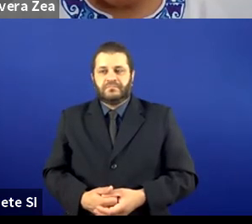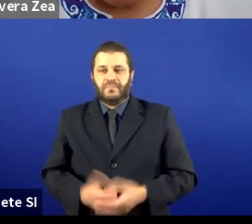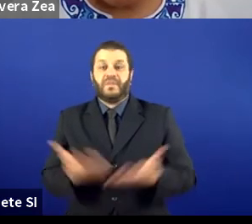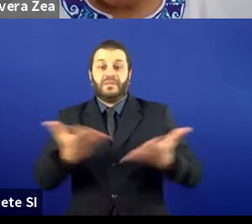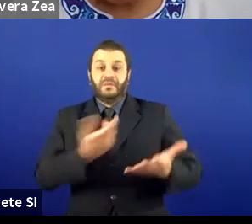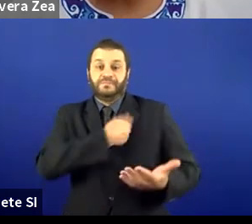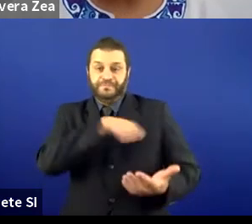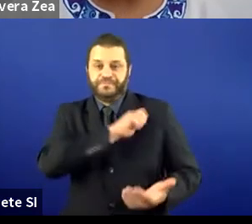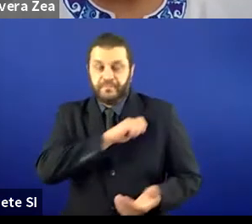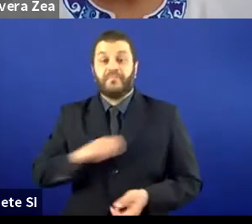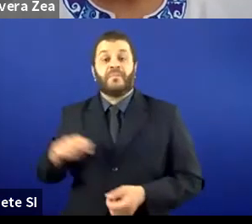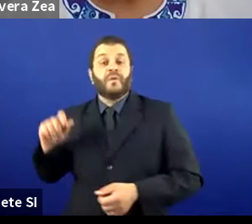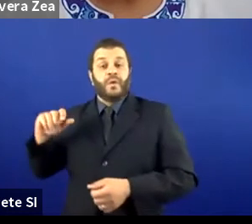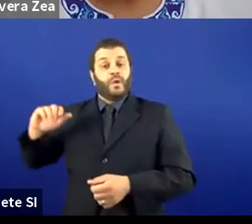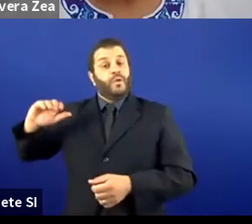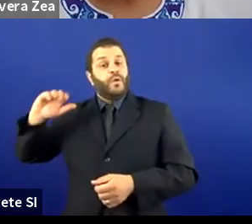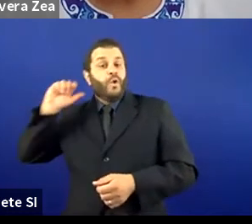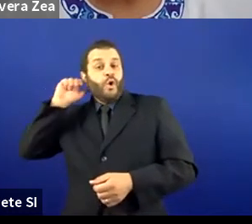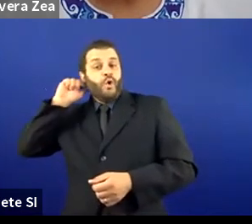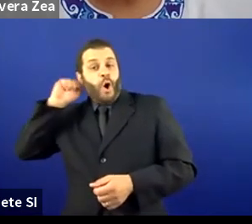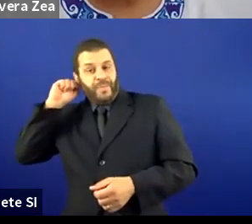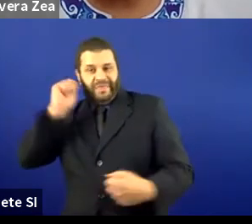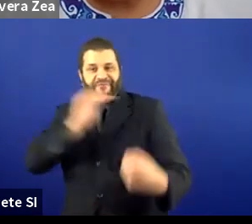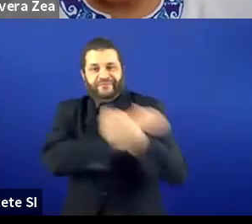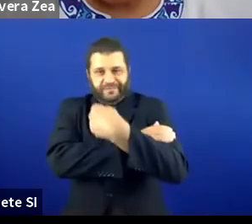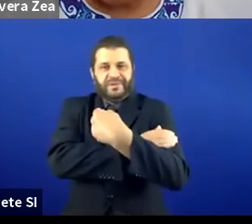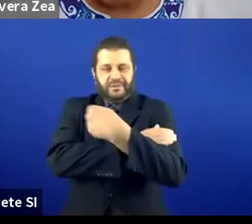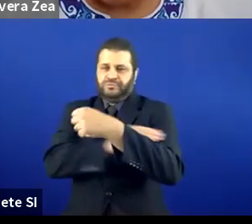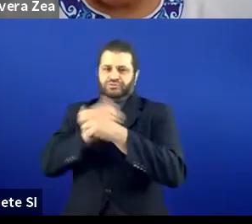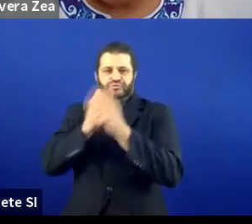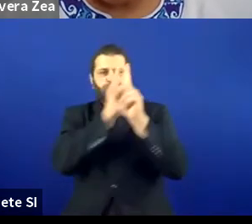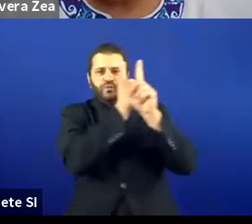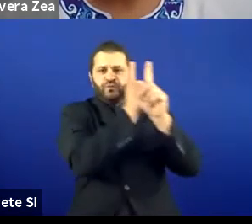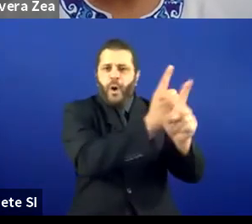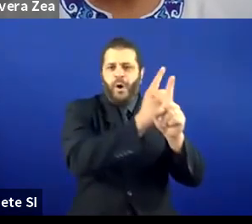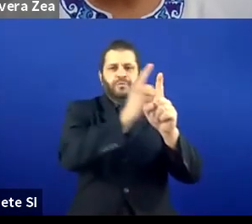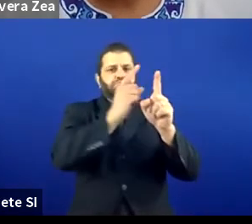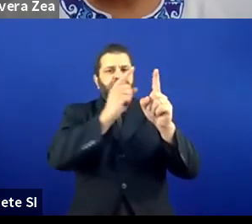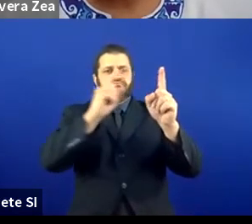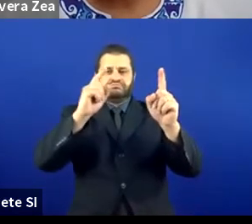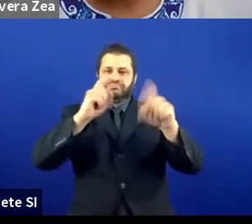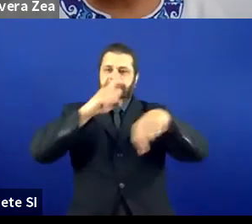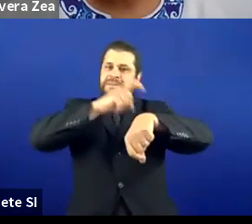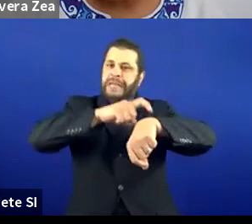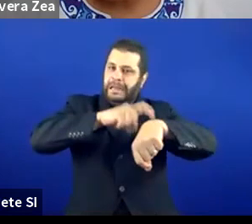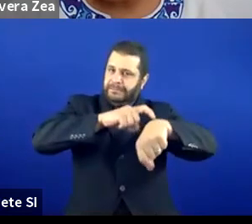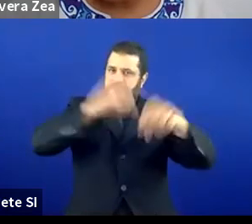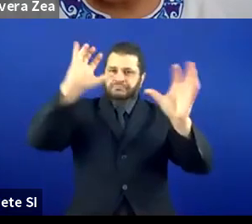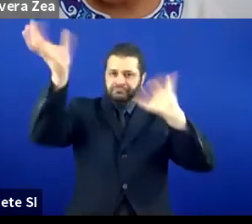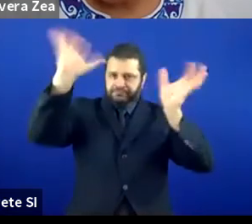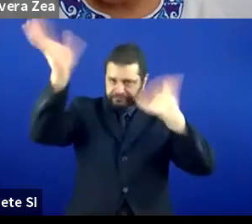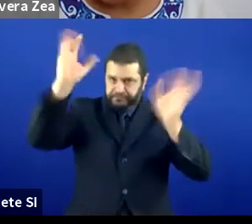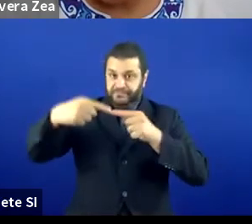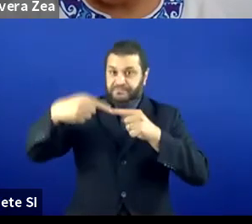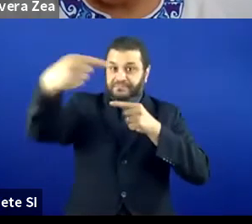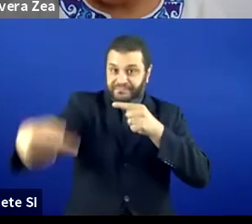collaborative action that we're really seeking to harness over the next 5 years with the Generation Equality Forums and the Action Coalitions. And